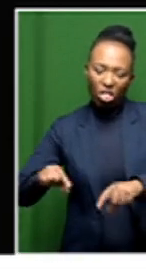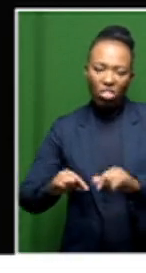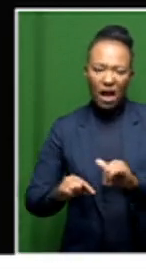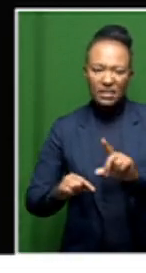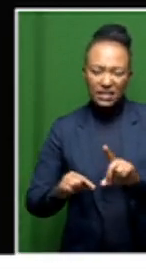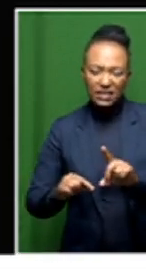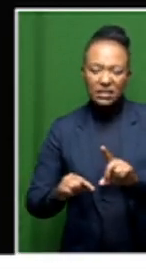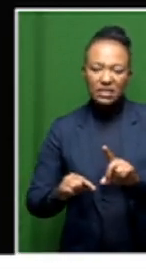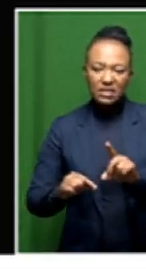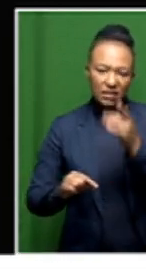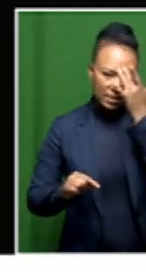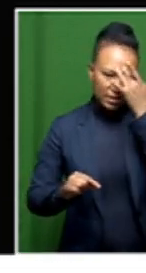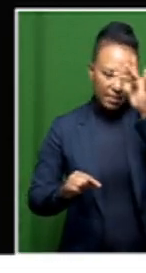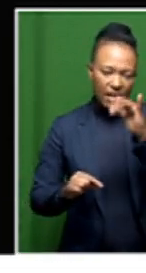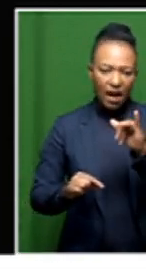a smart card